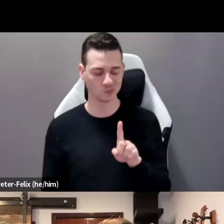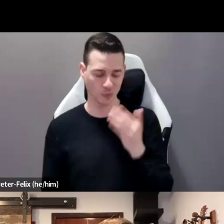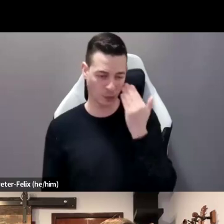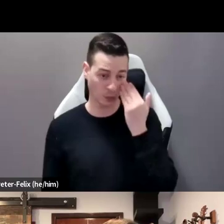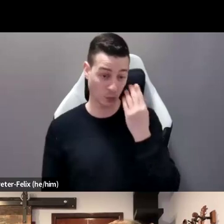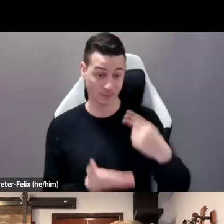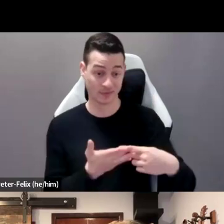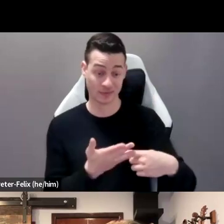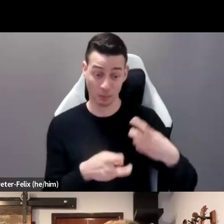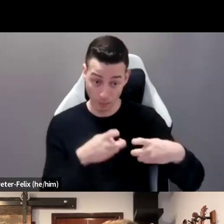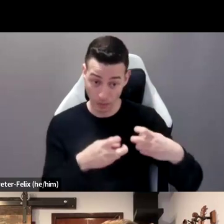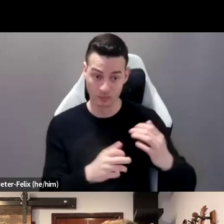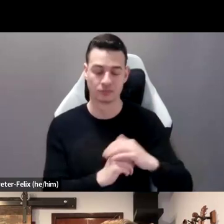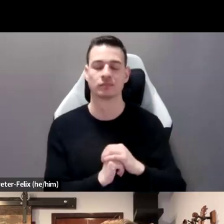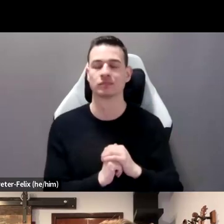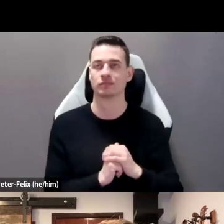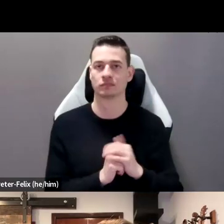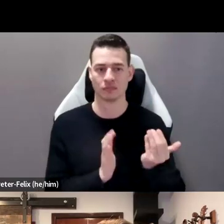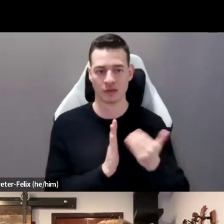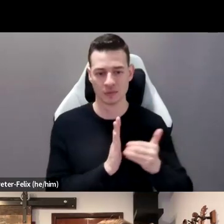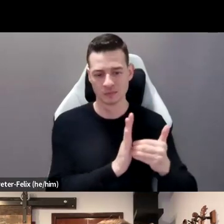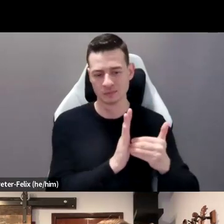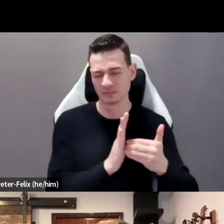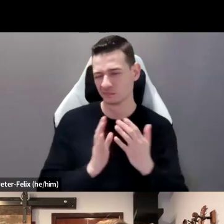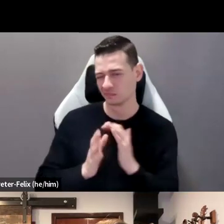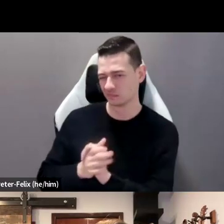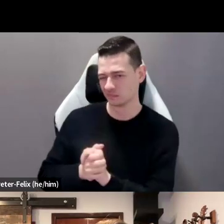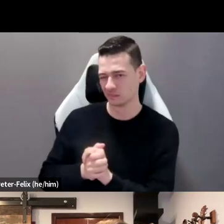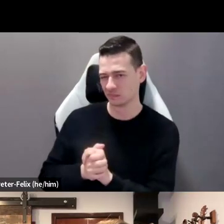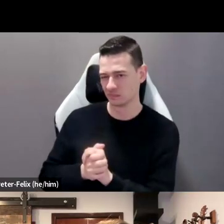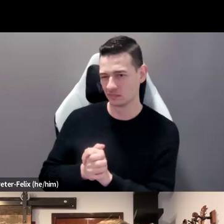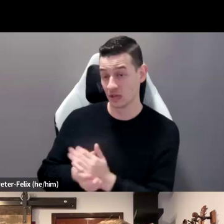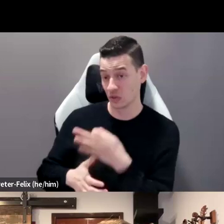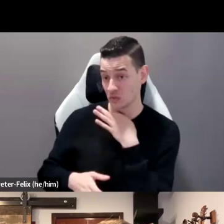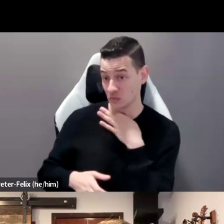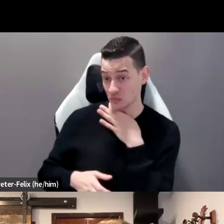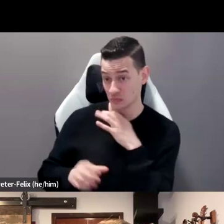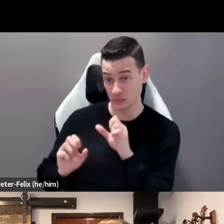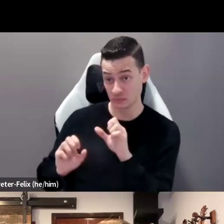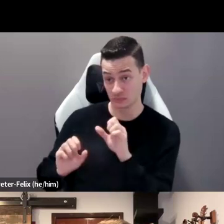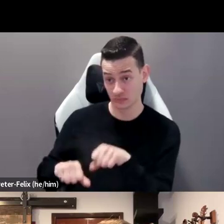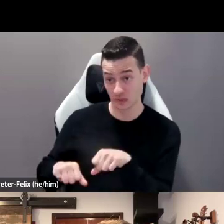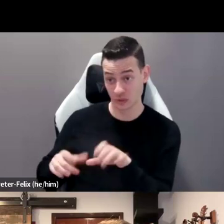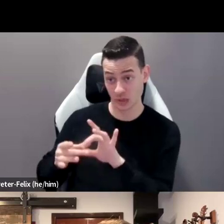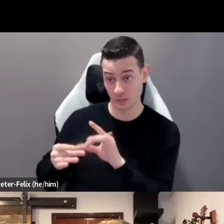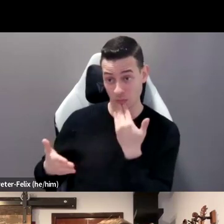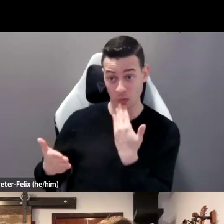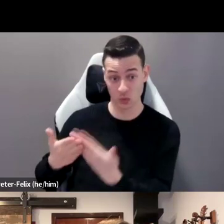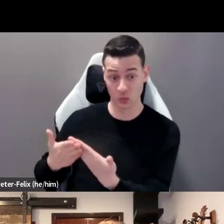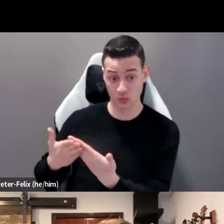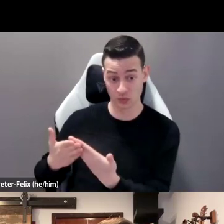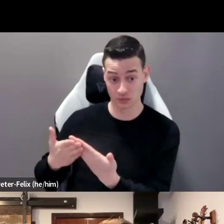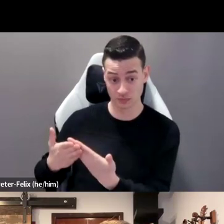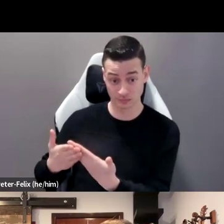problems, but maybe if someone can share some good, we've talked about barriers. What about